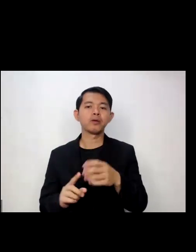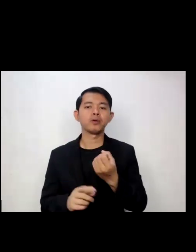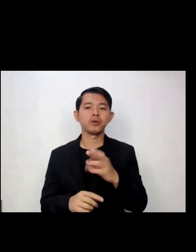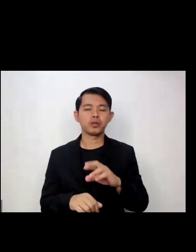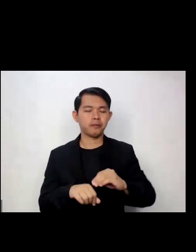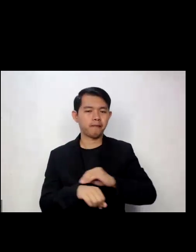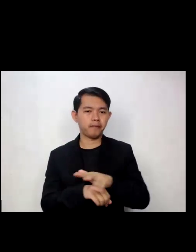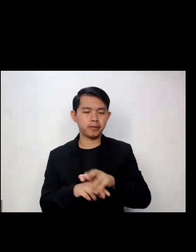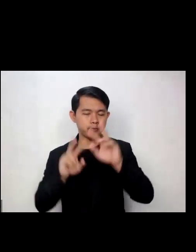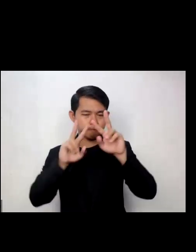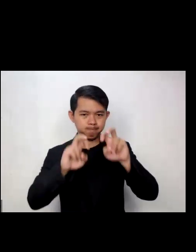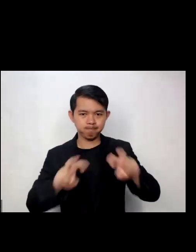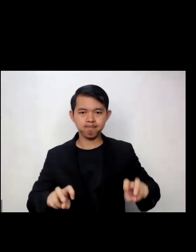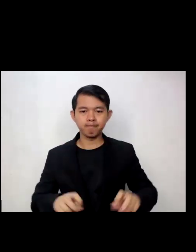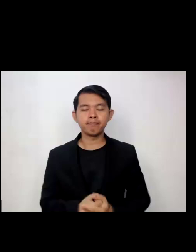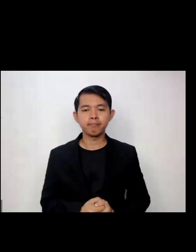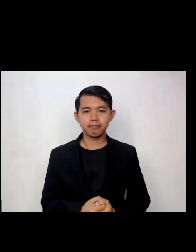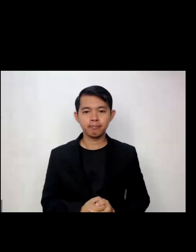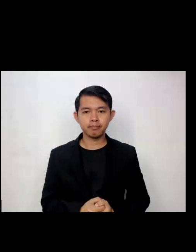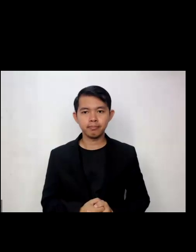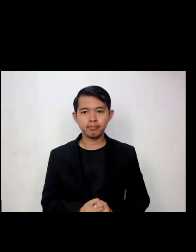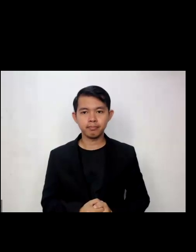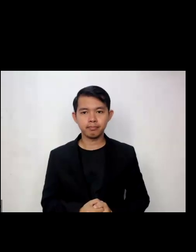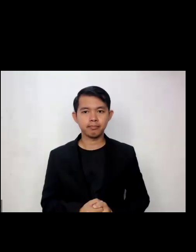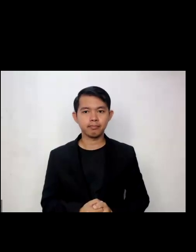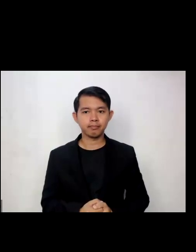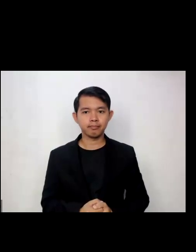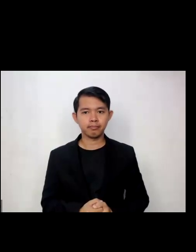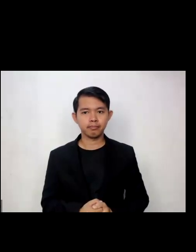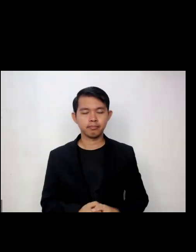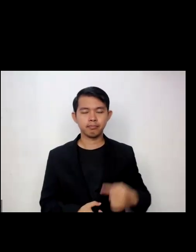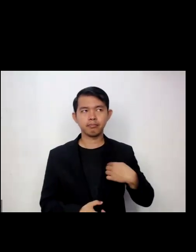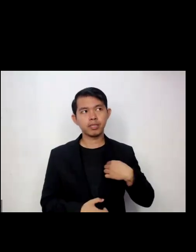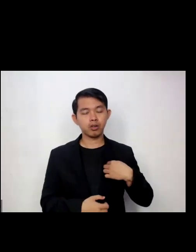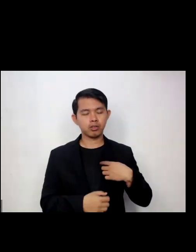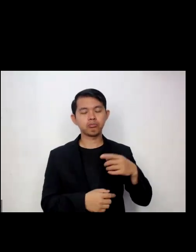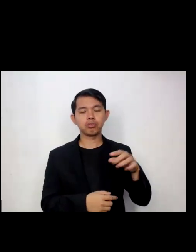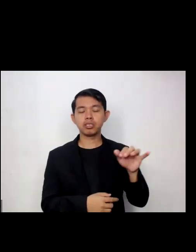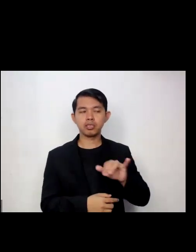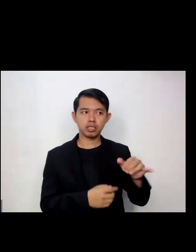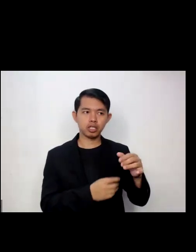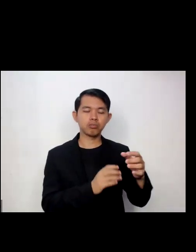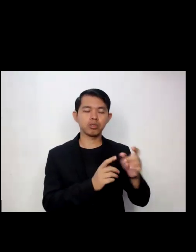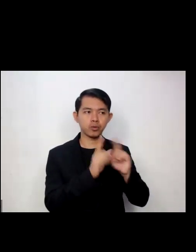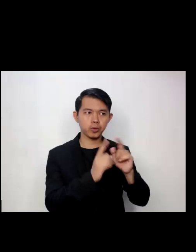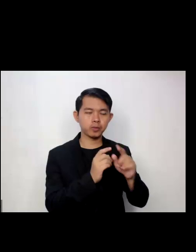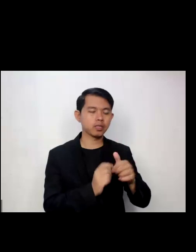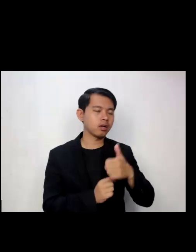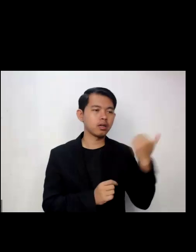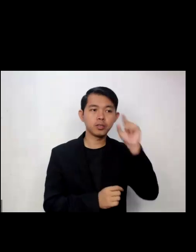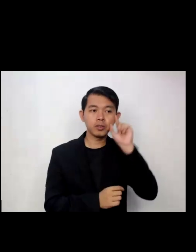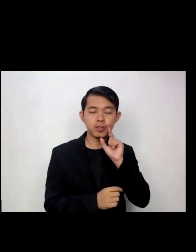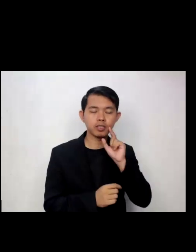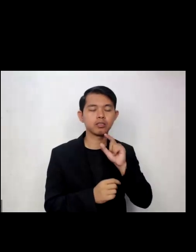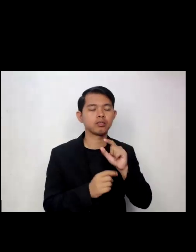yung research nila, no? Um, I was in a recent conversation with other gender activists, mga LGBTQ groups,